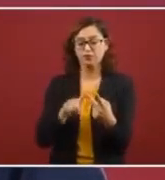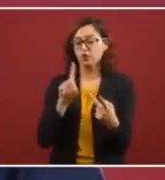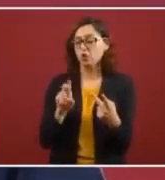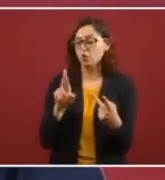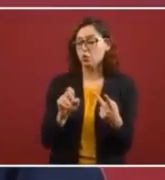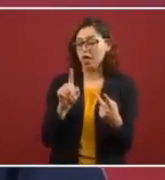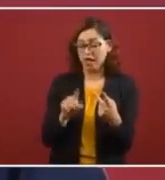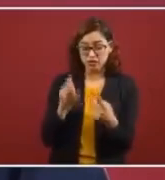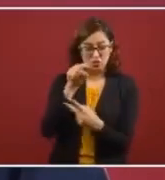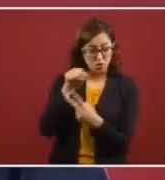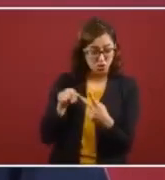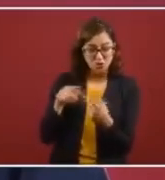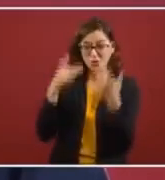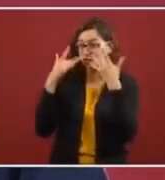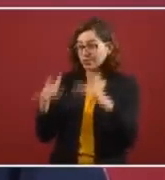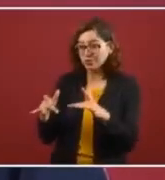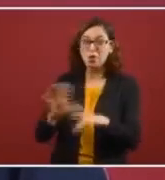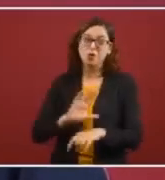of Durazo,